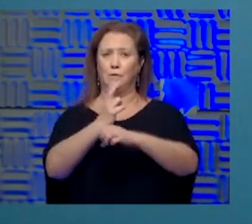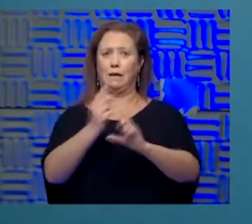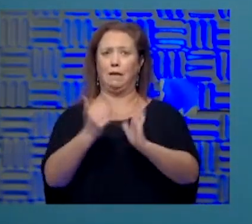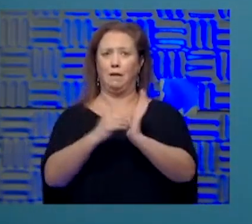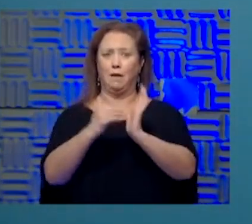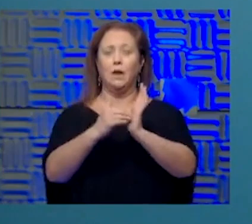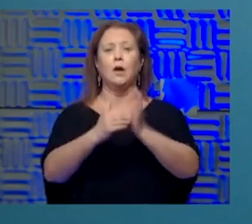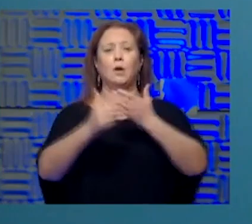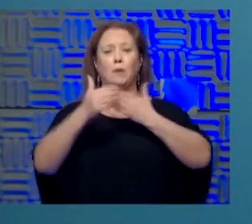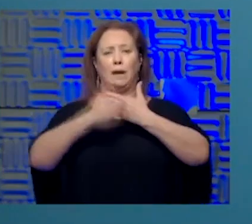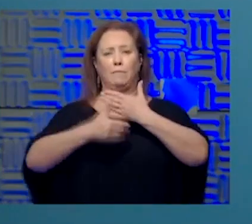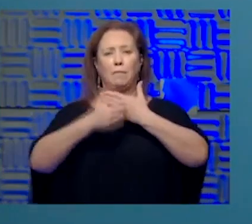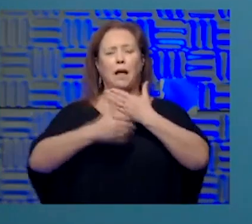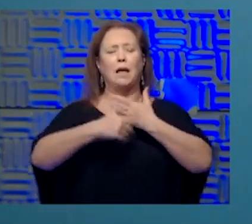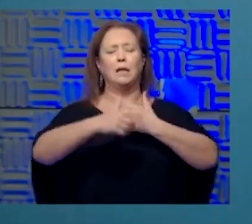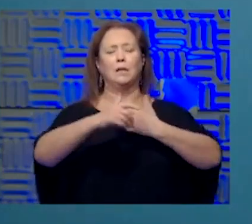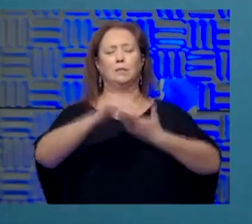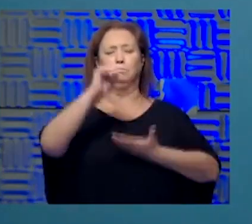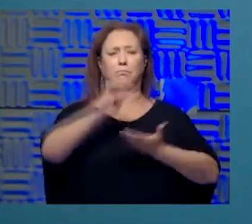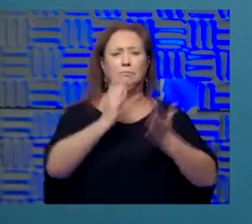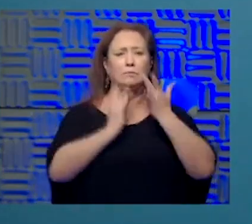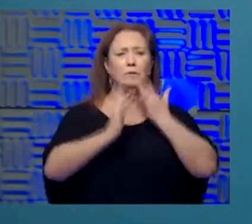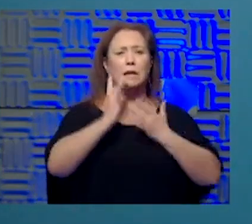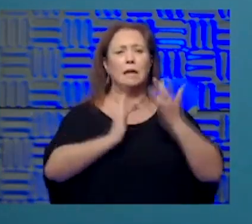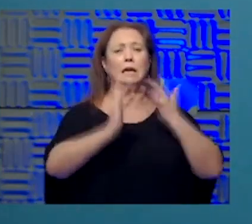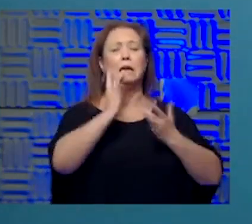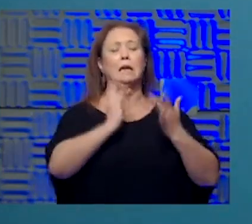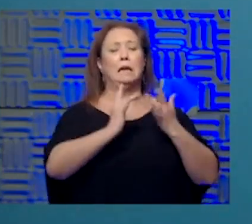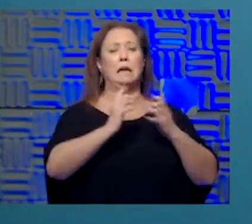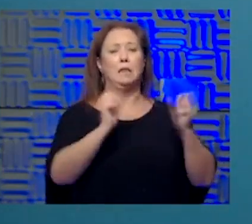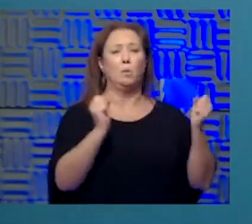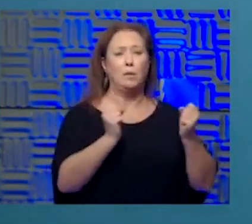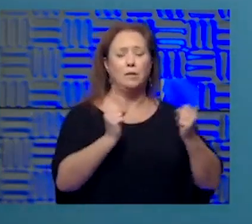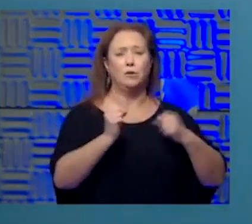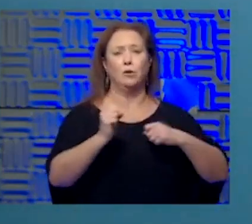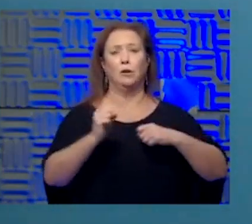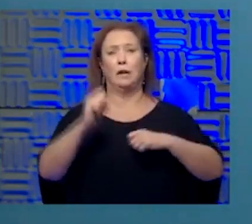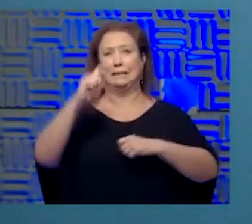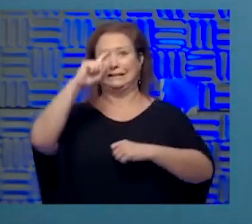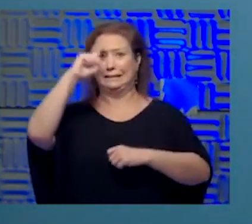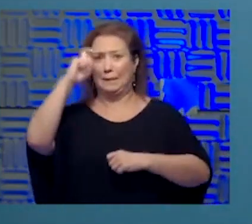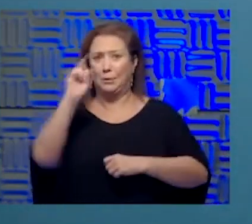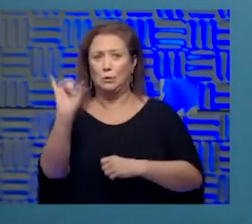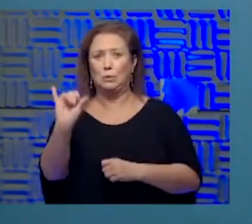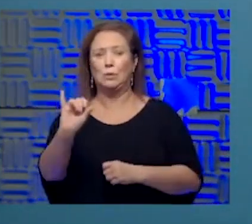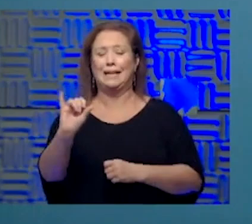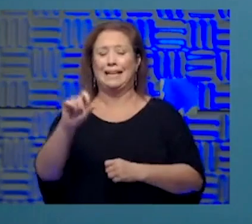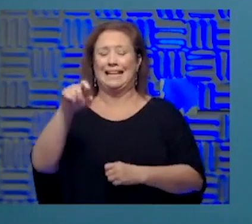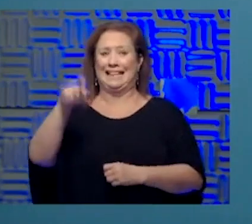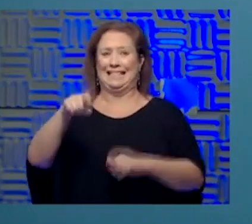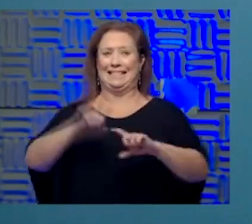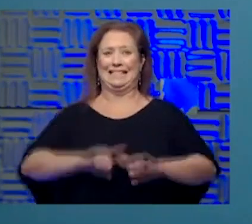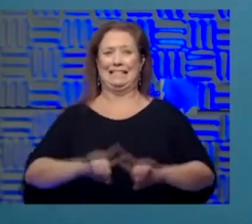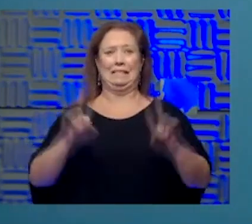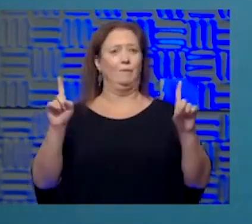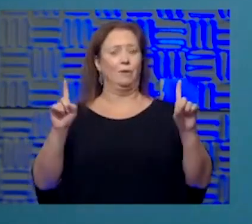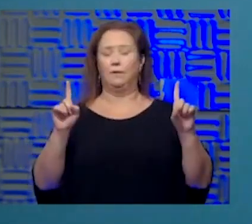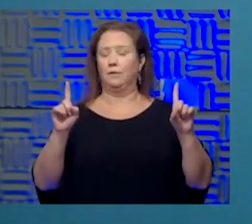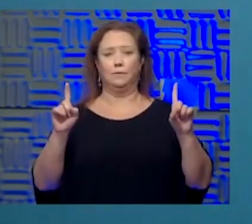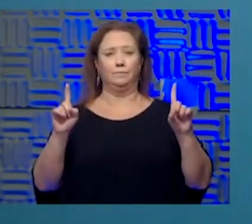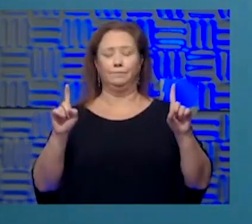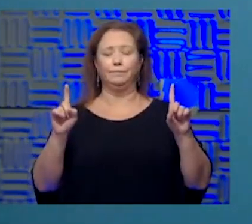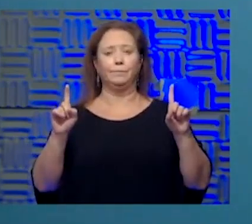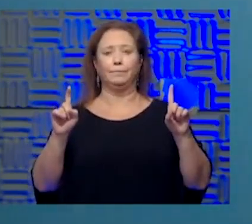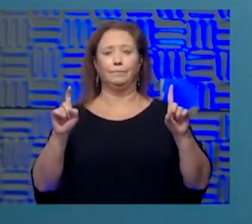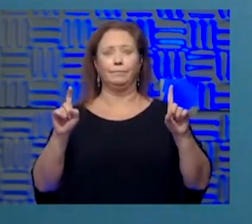blood shortages in the winter and summer months especially, but this is actually quite different. We don't really have a word for